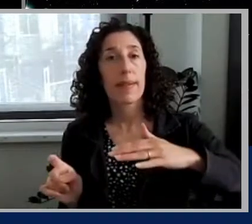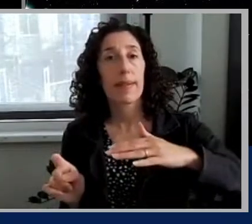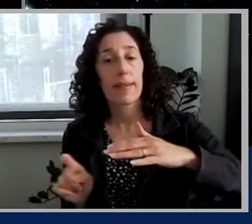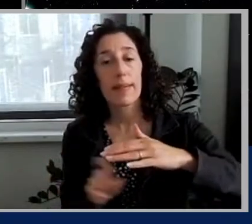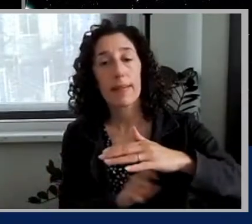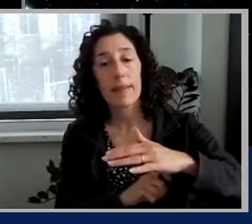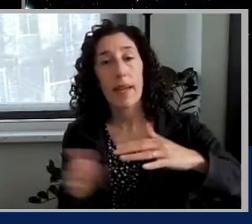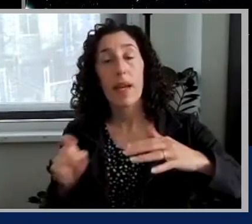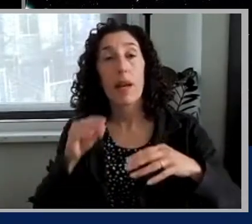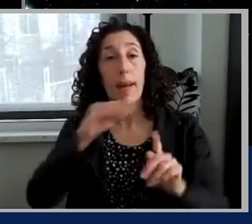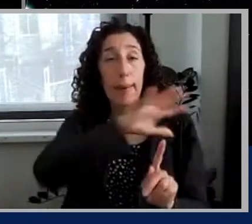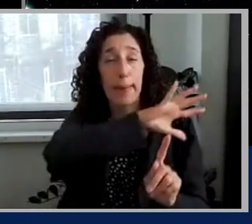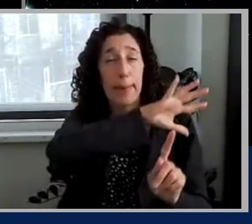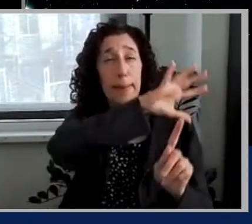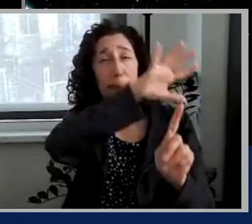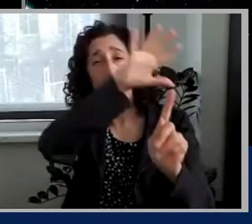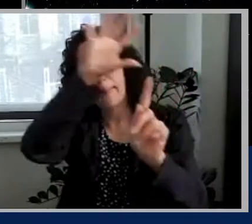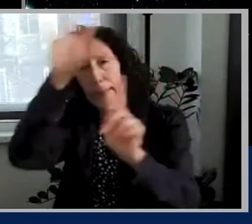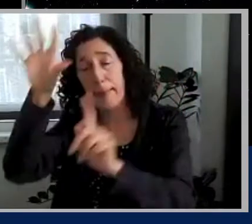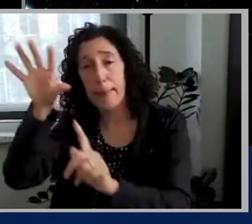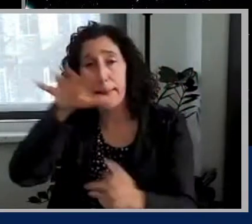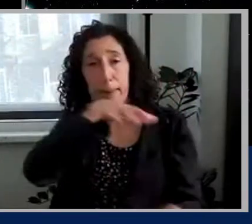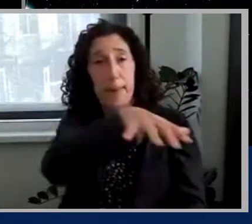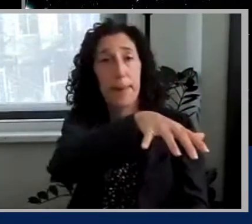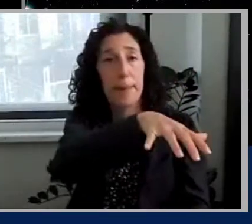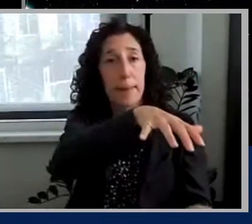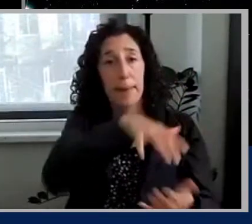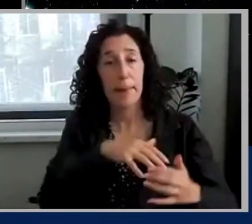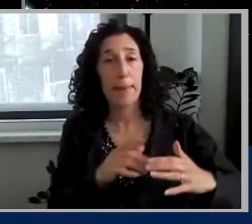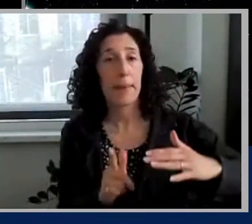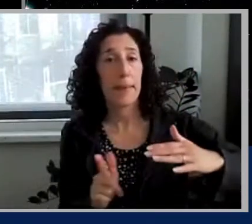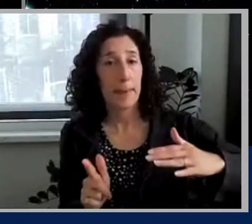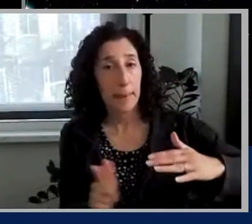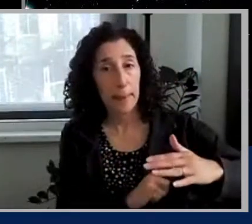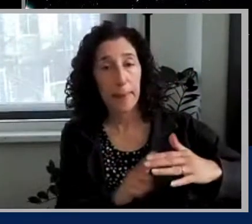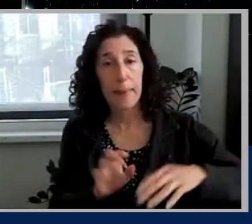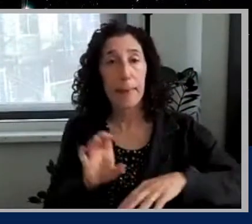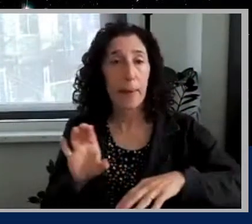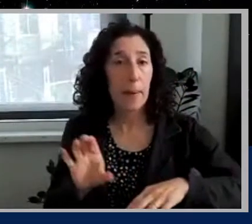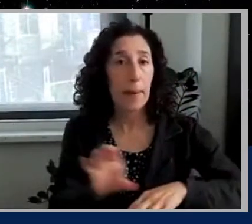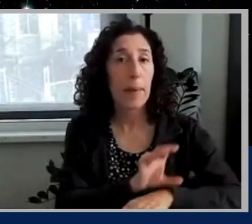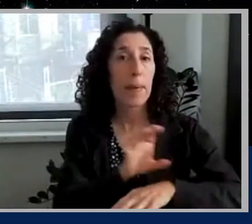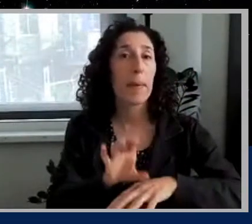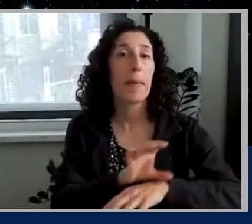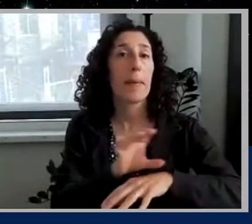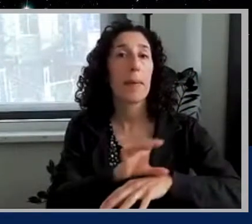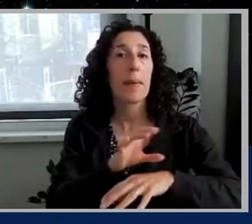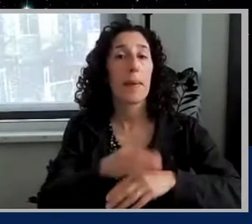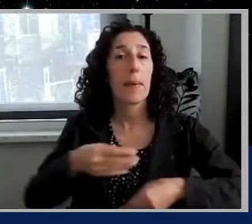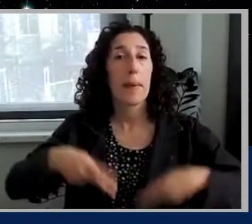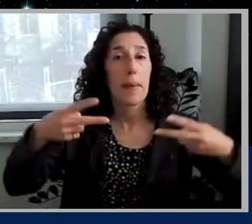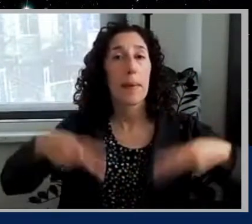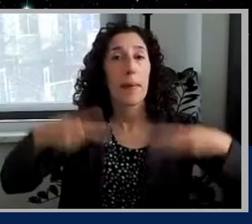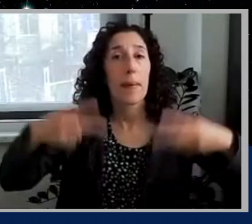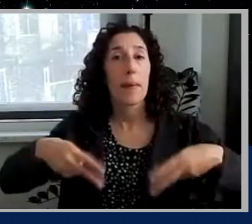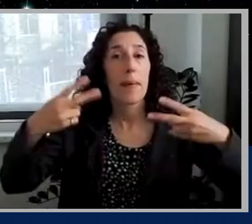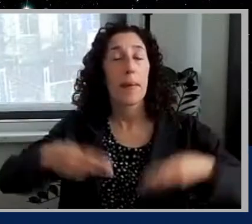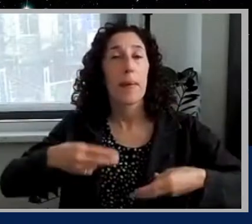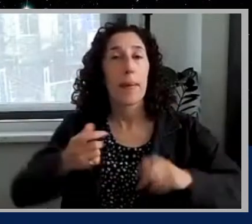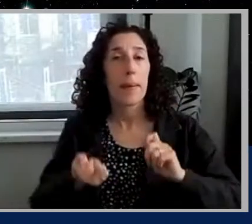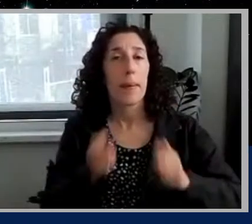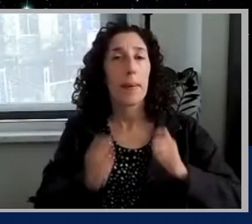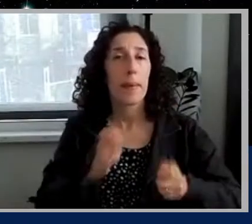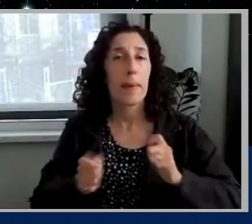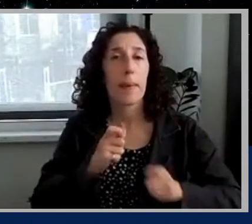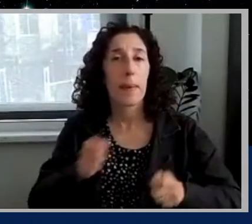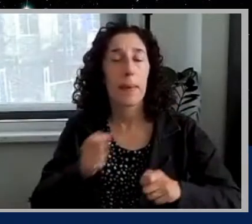done sonifications of 3D data, and they're definitely useful because, again, it's all about like equity and making